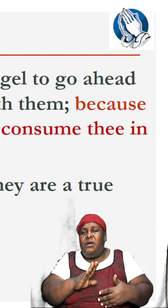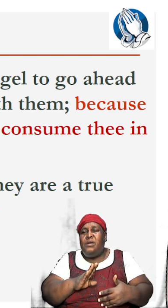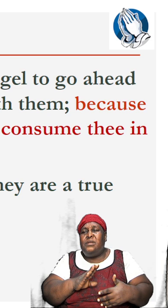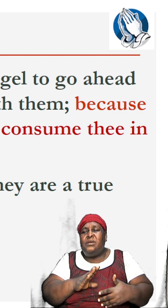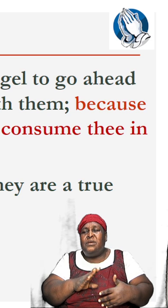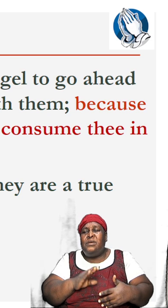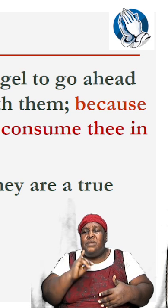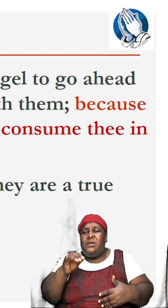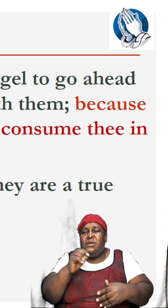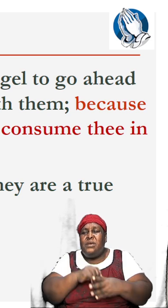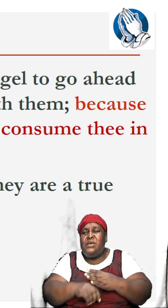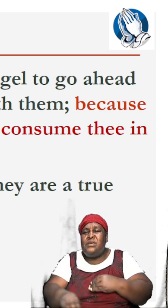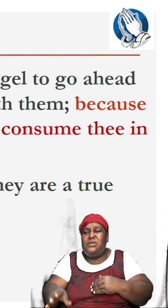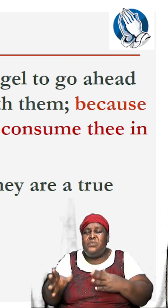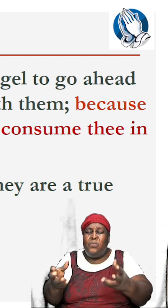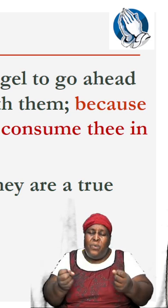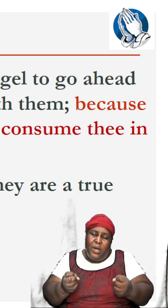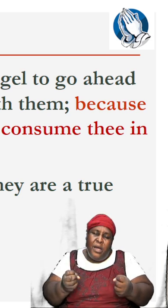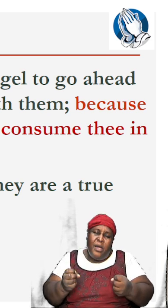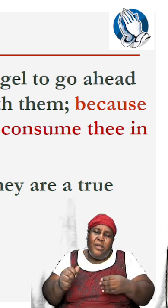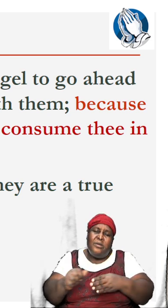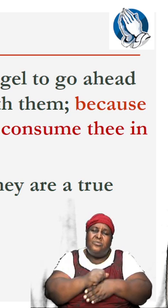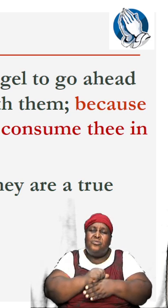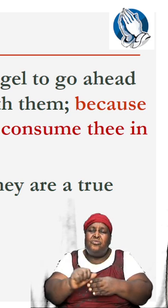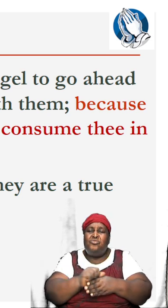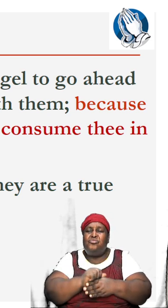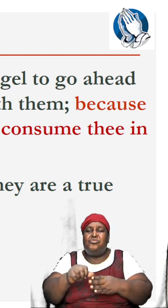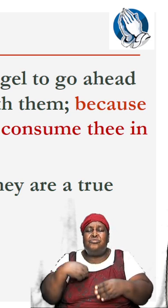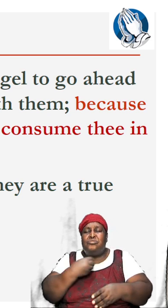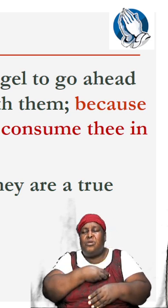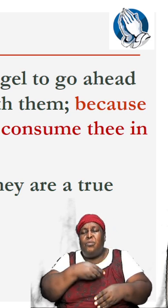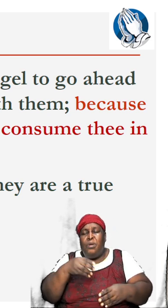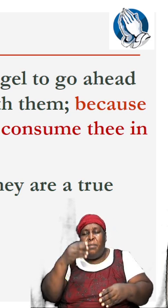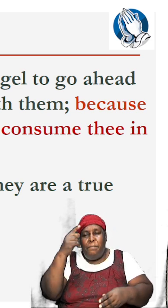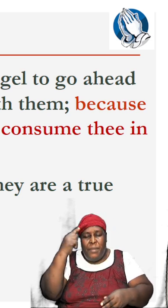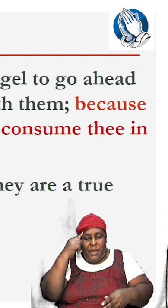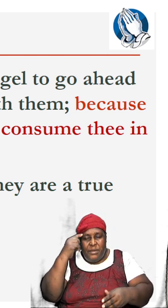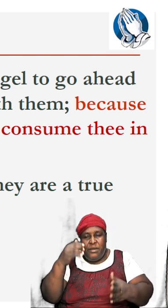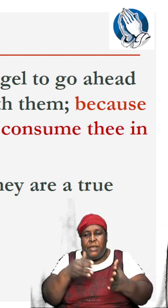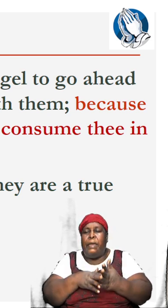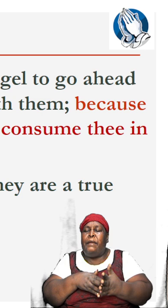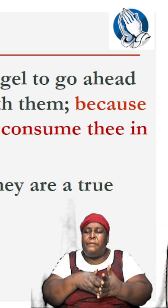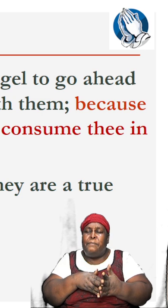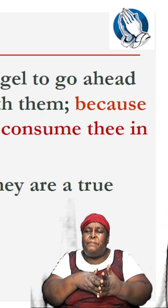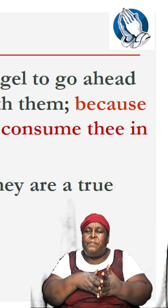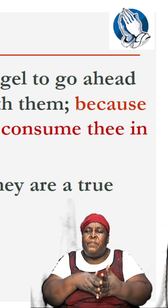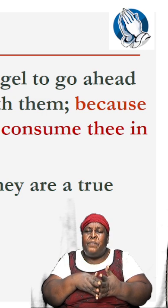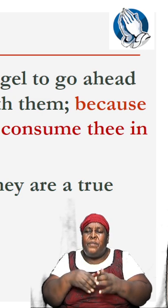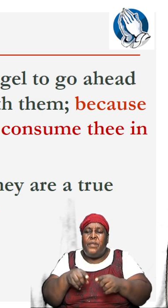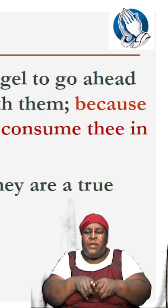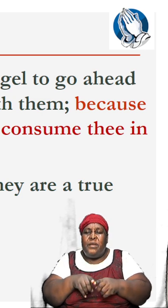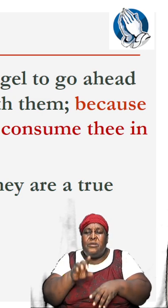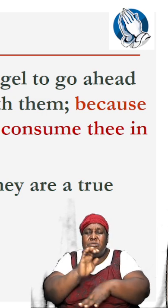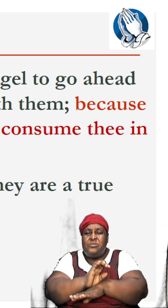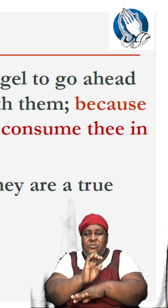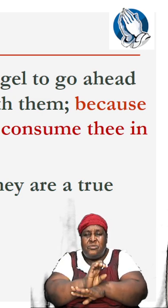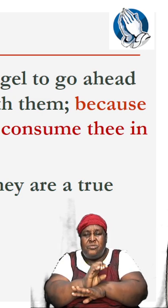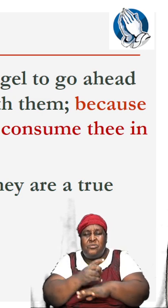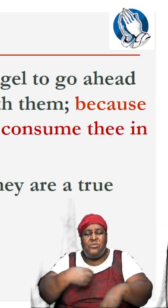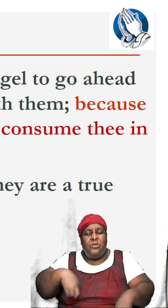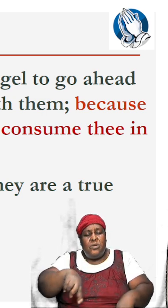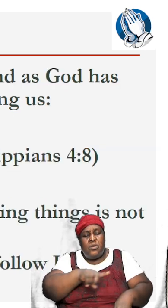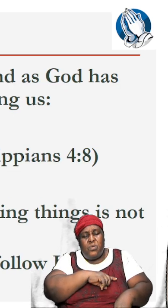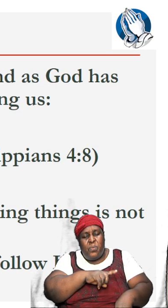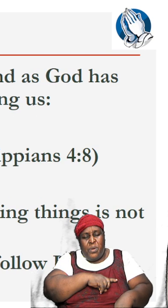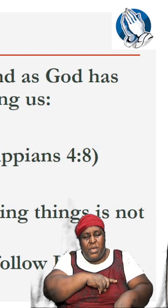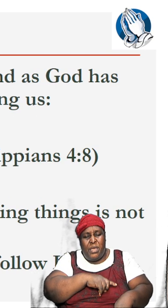of retraining our mind. Praise God. As church, we